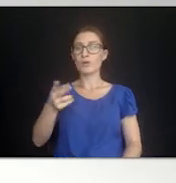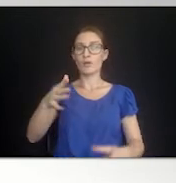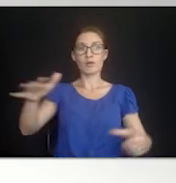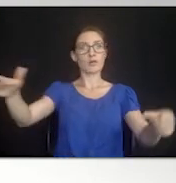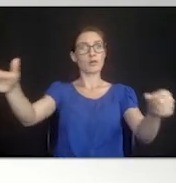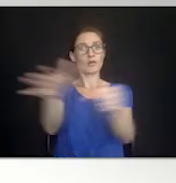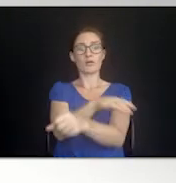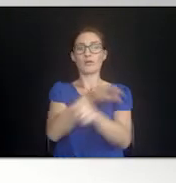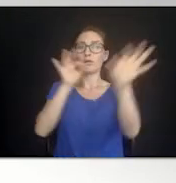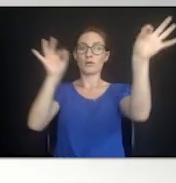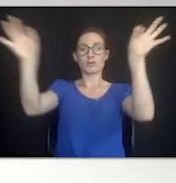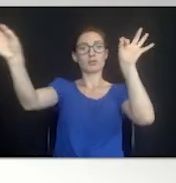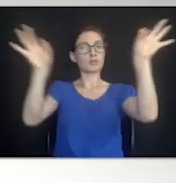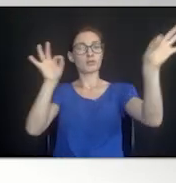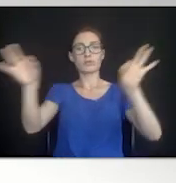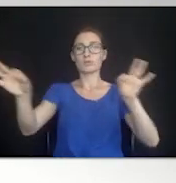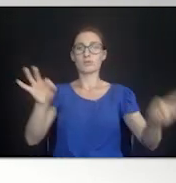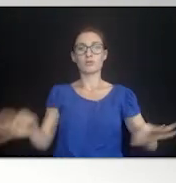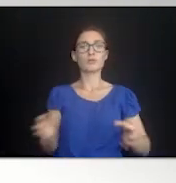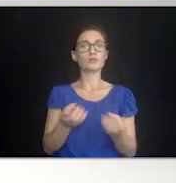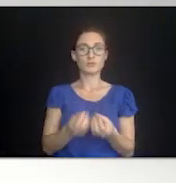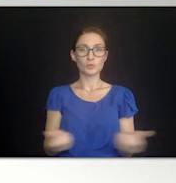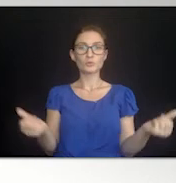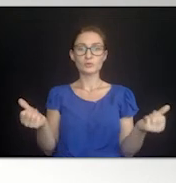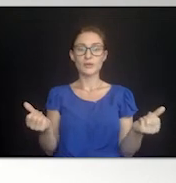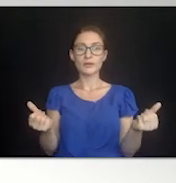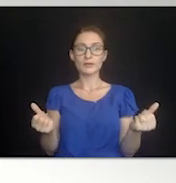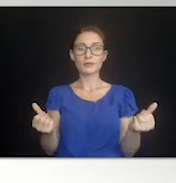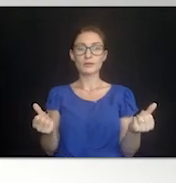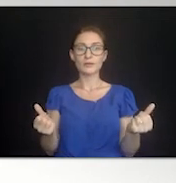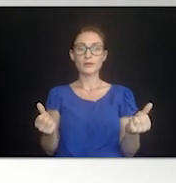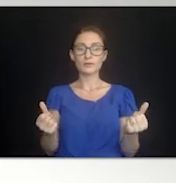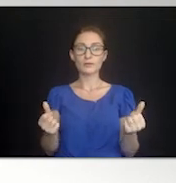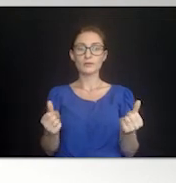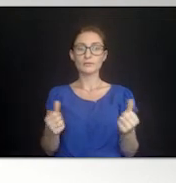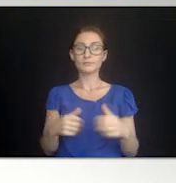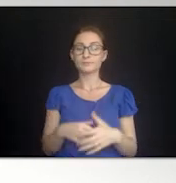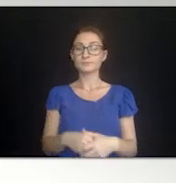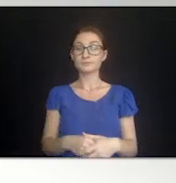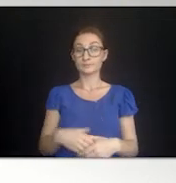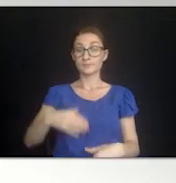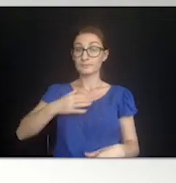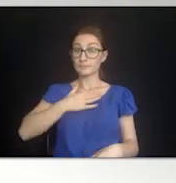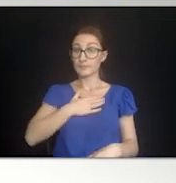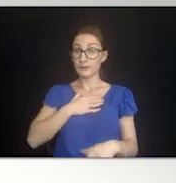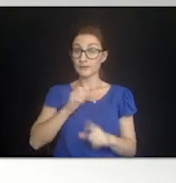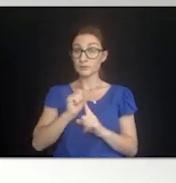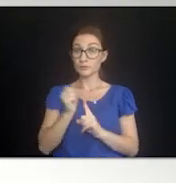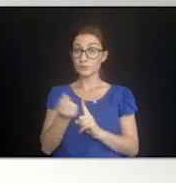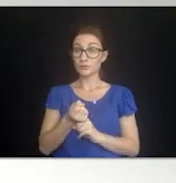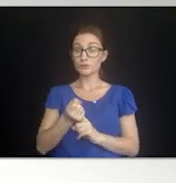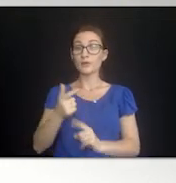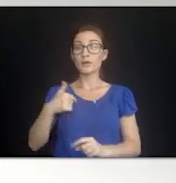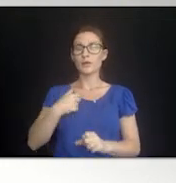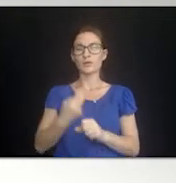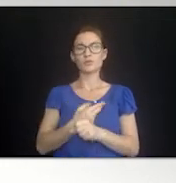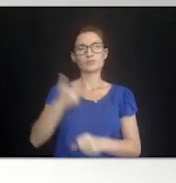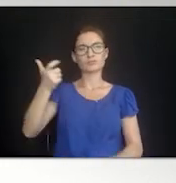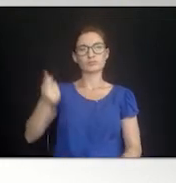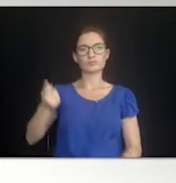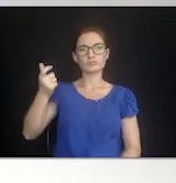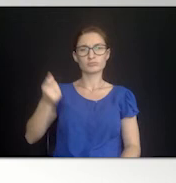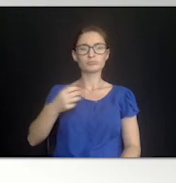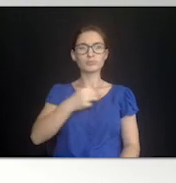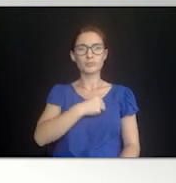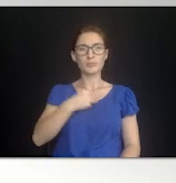very robust and comprehensive solution. And as in my case, I use